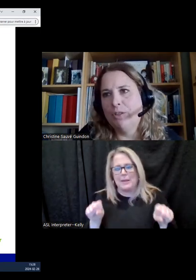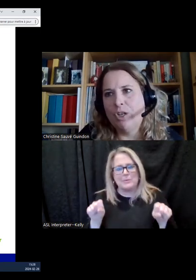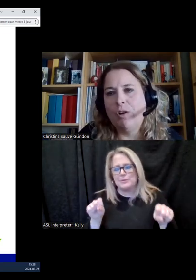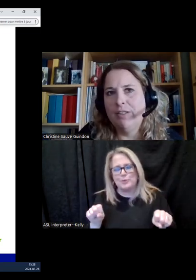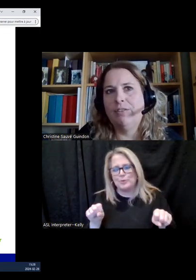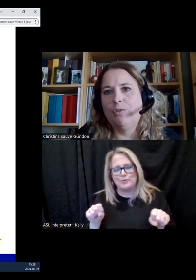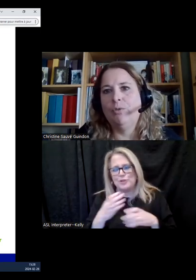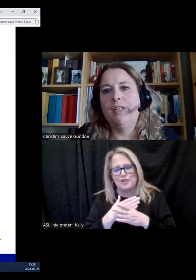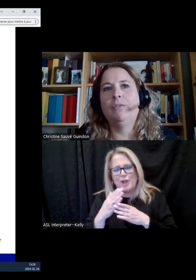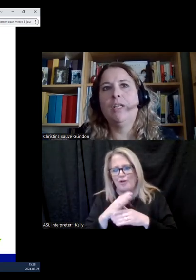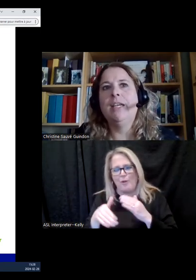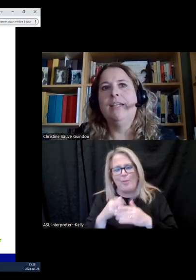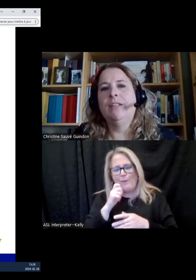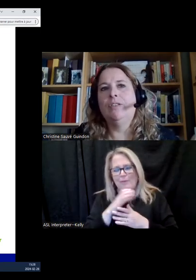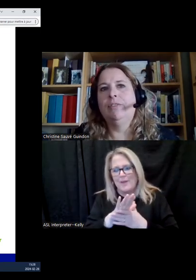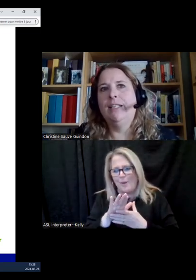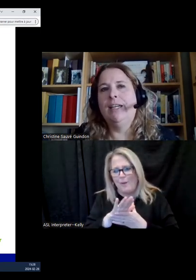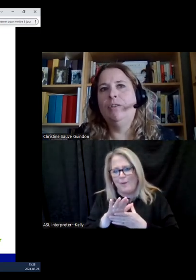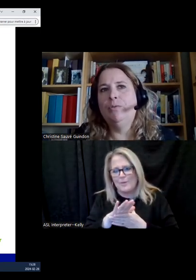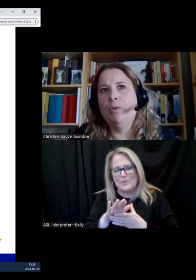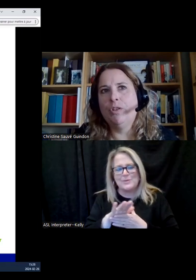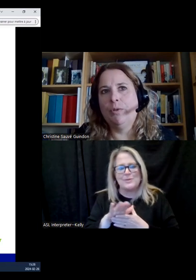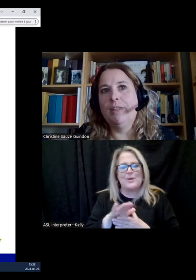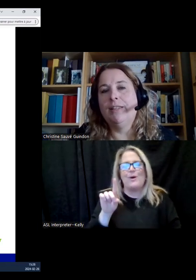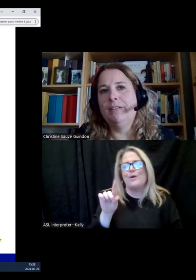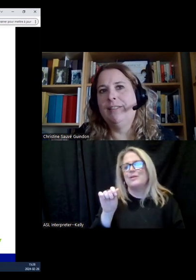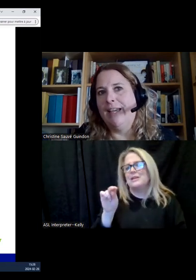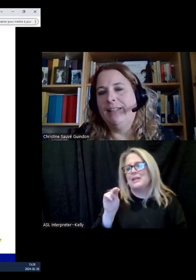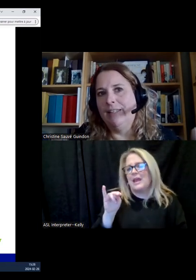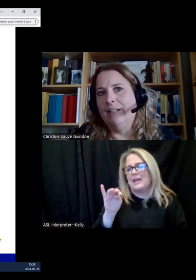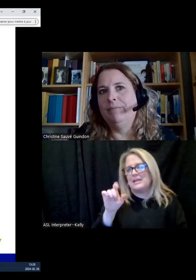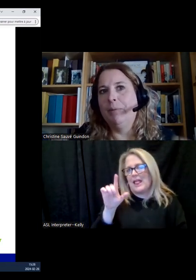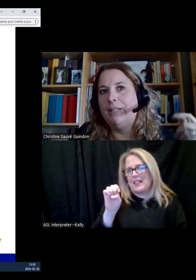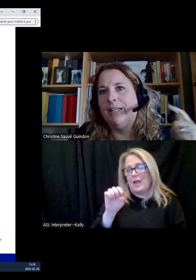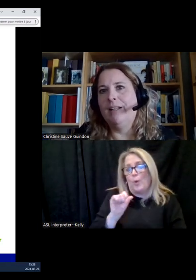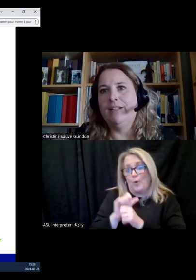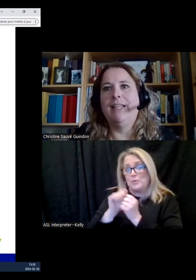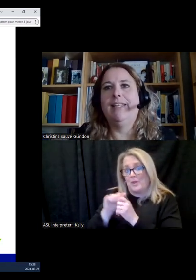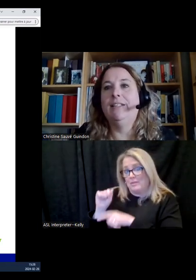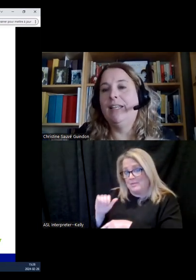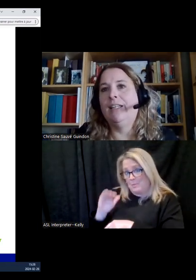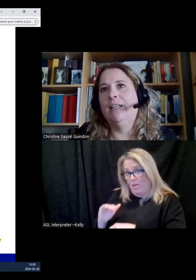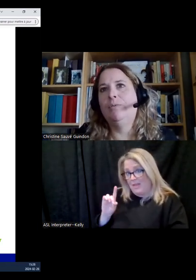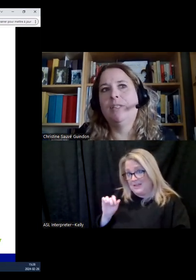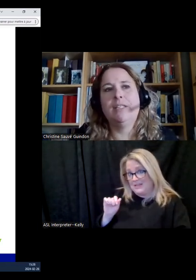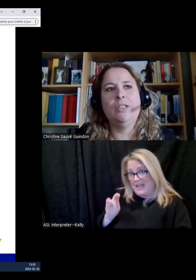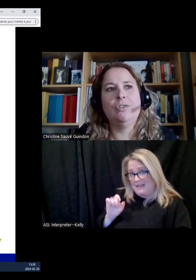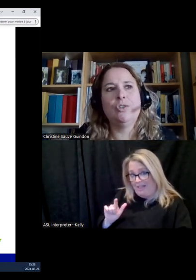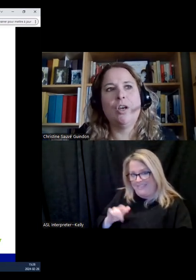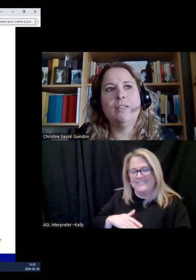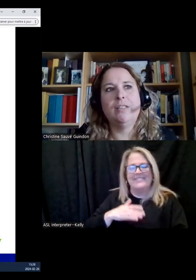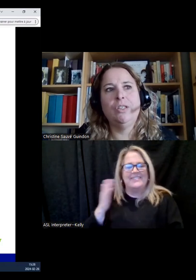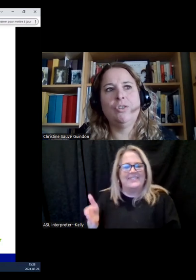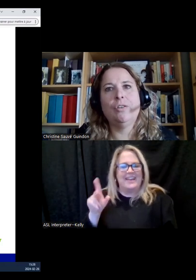I wouldn't have been able to share all these cool videos. So Danielle, who works with little Danielle, big Danielle, little Danielle, and Catherine, who is the